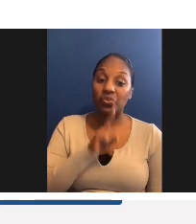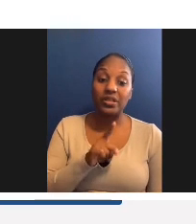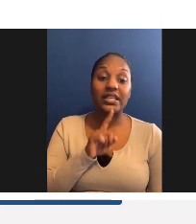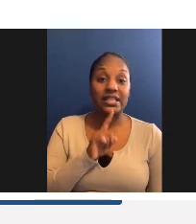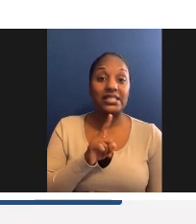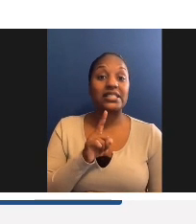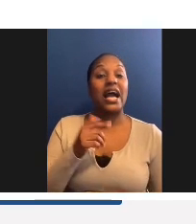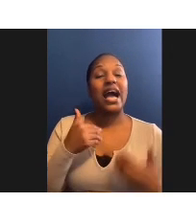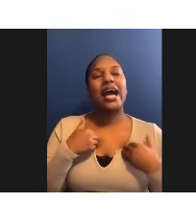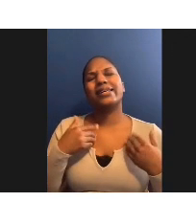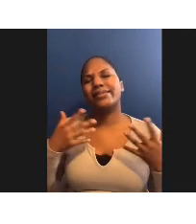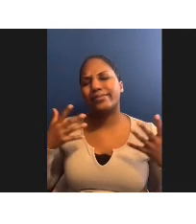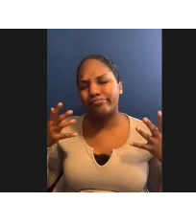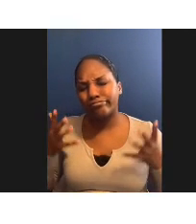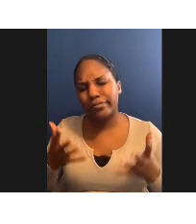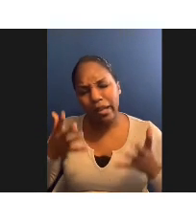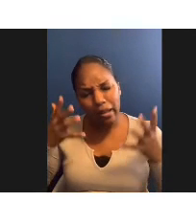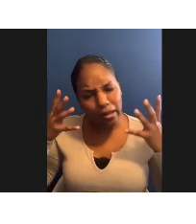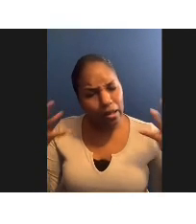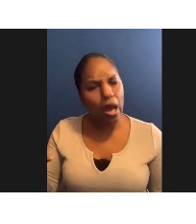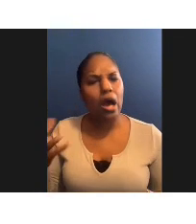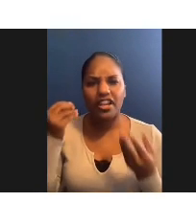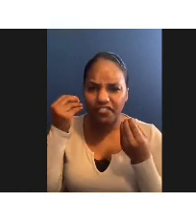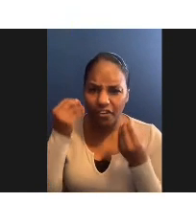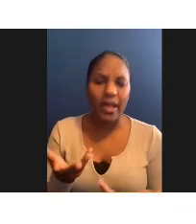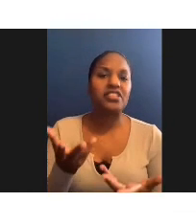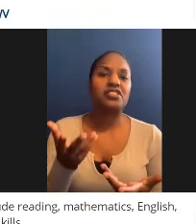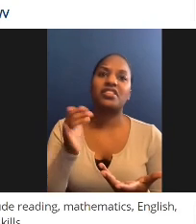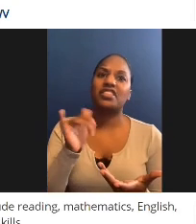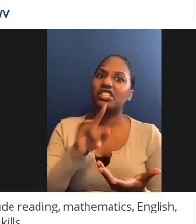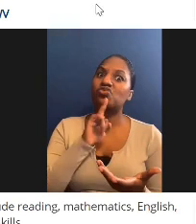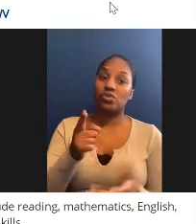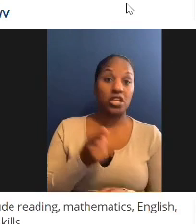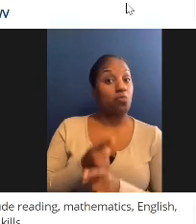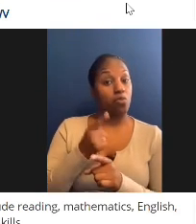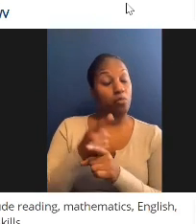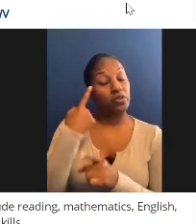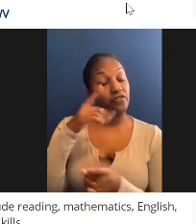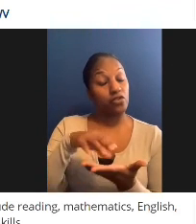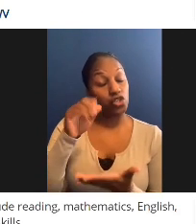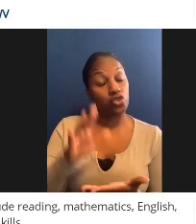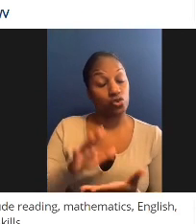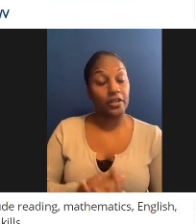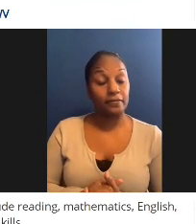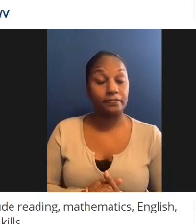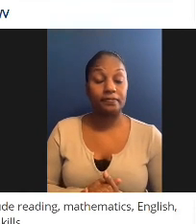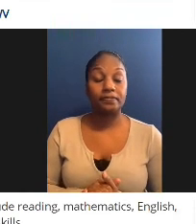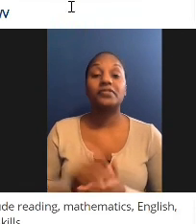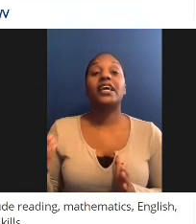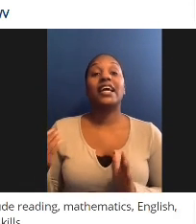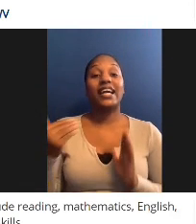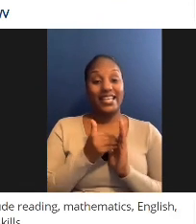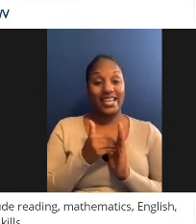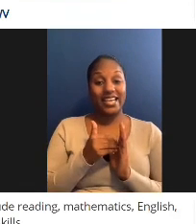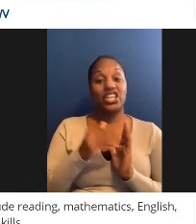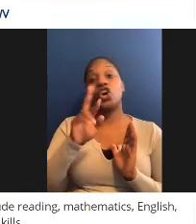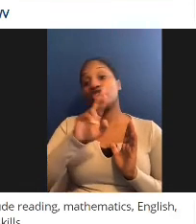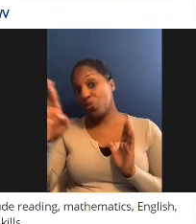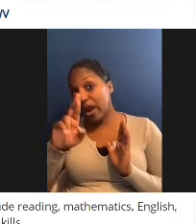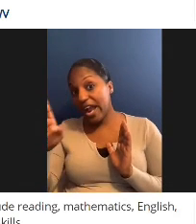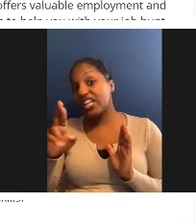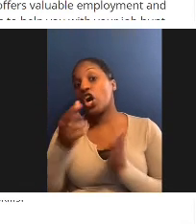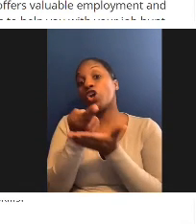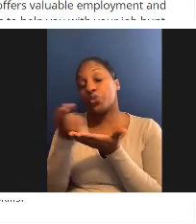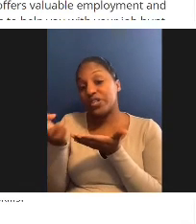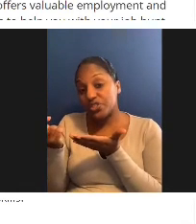has tons of information that is very appropriate for the students. Again, right are the resources. We